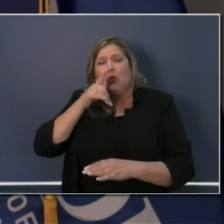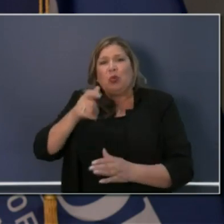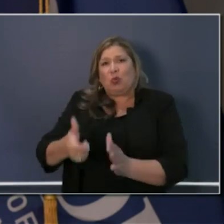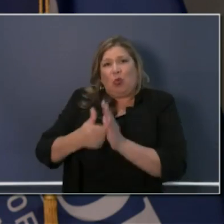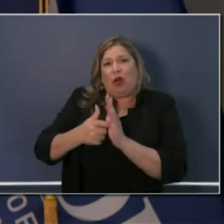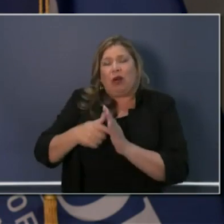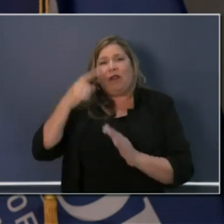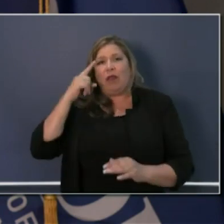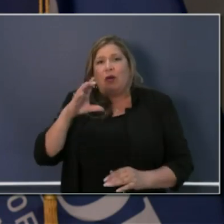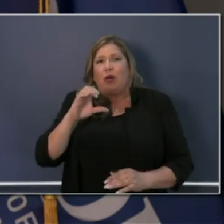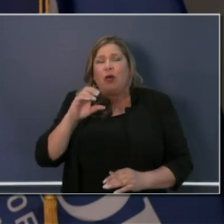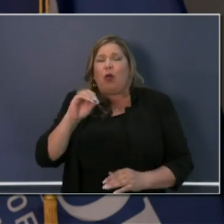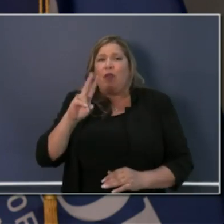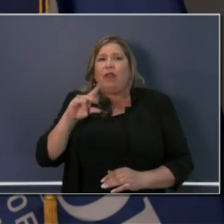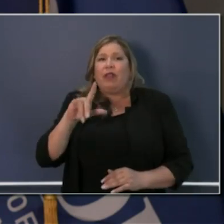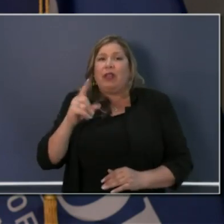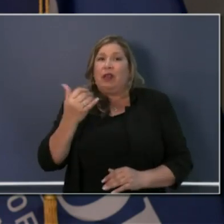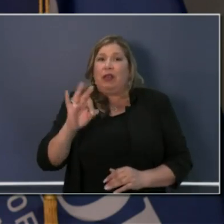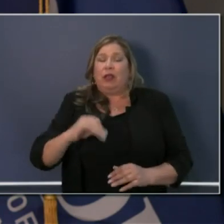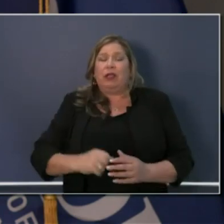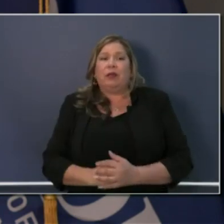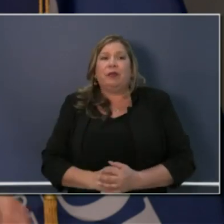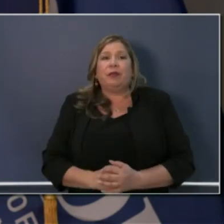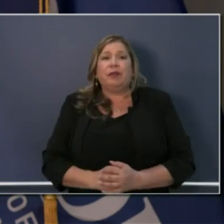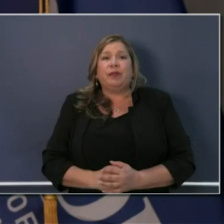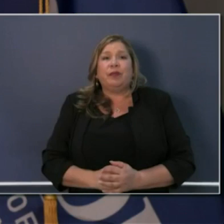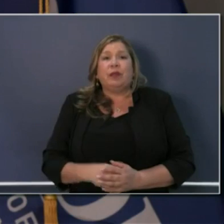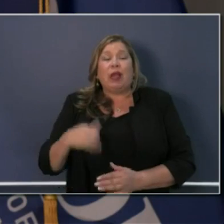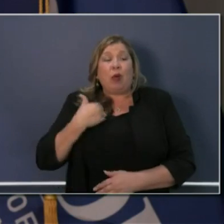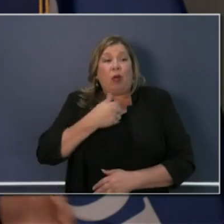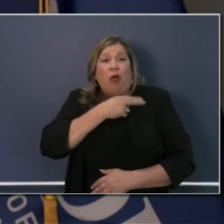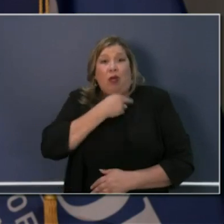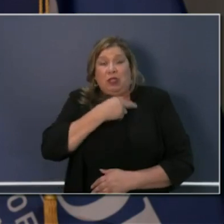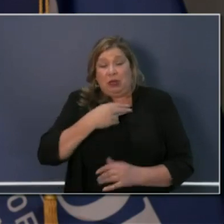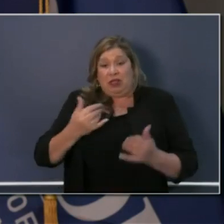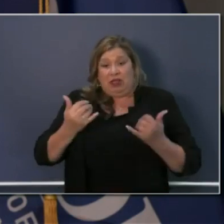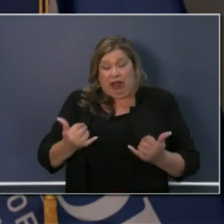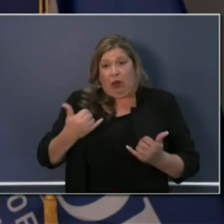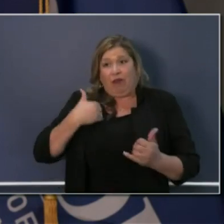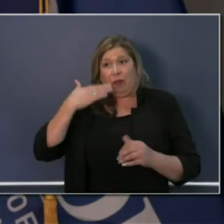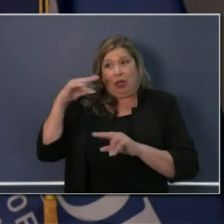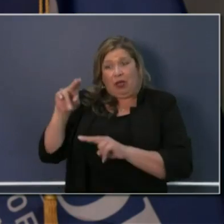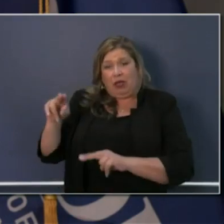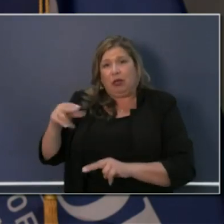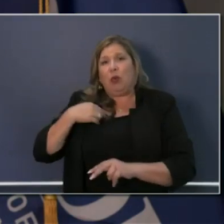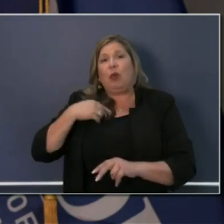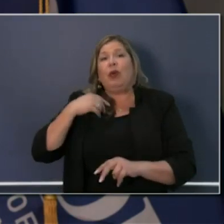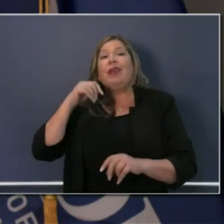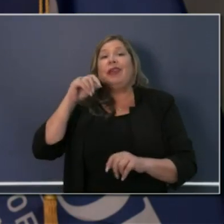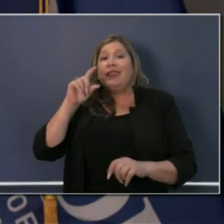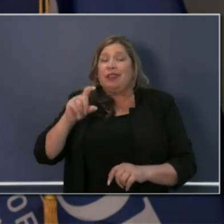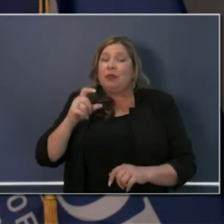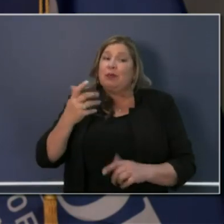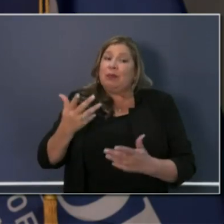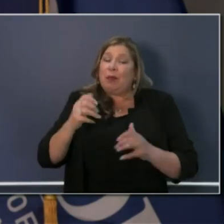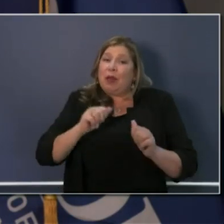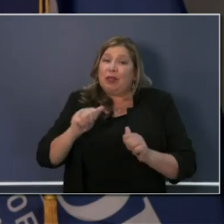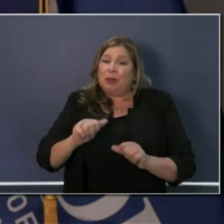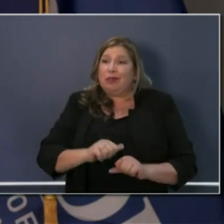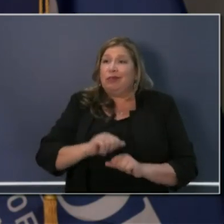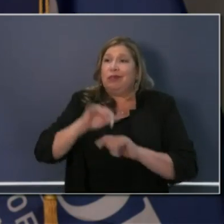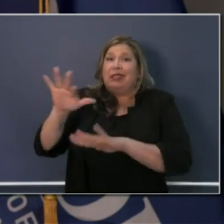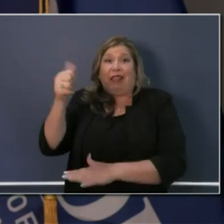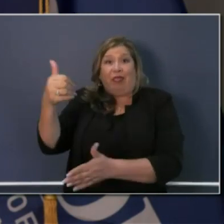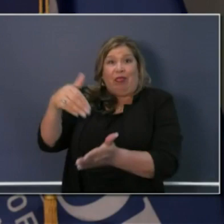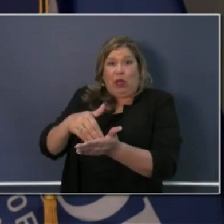have surge capacity within the hospital system of a little over 10,000. So we're out there trying to procure 10,000 units. I